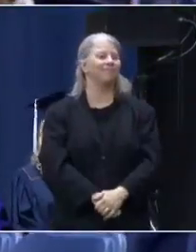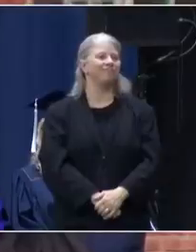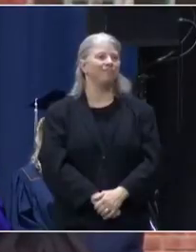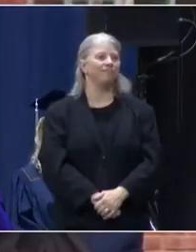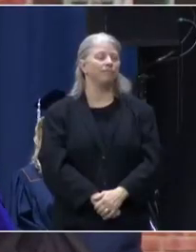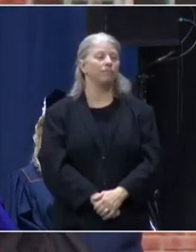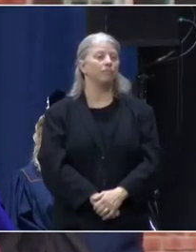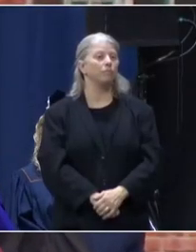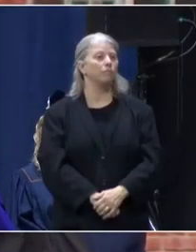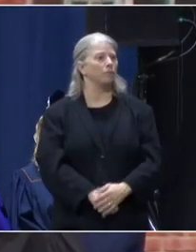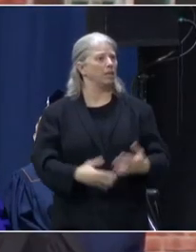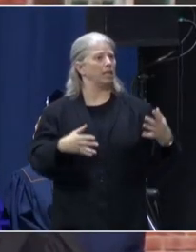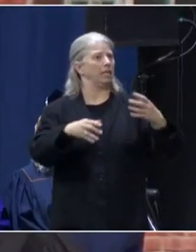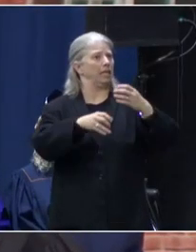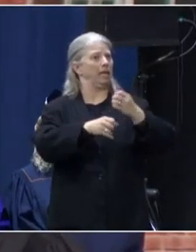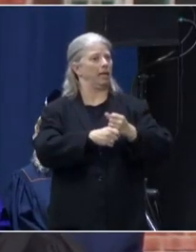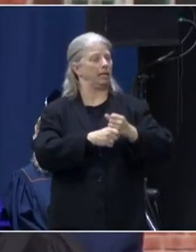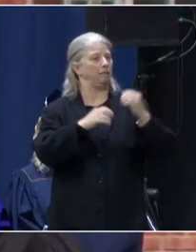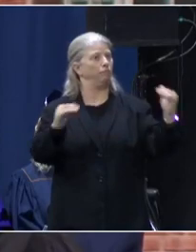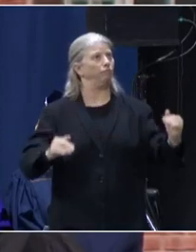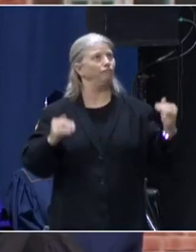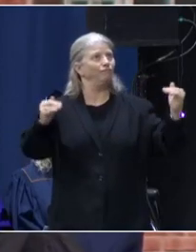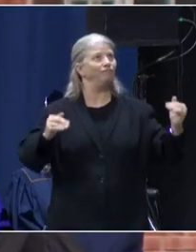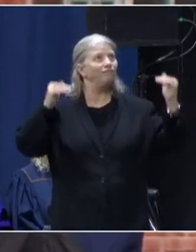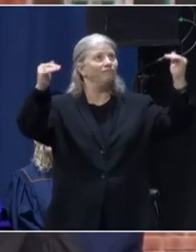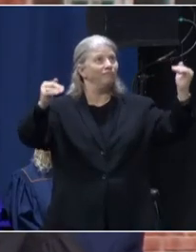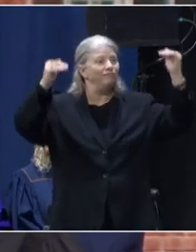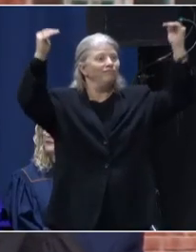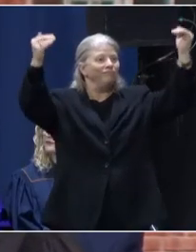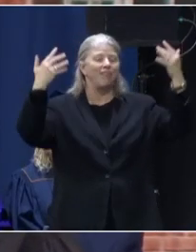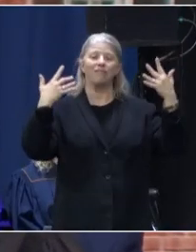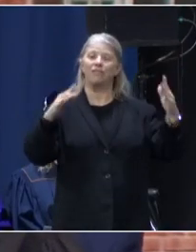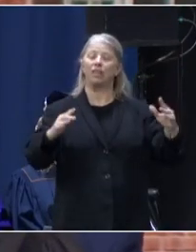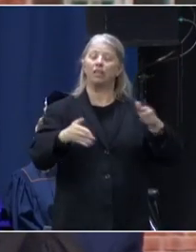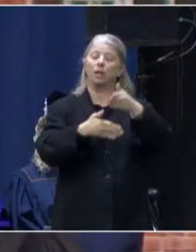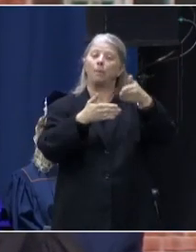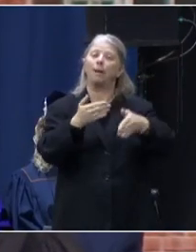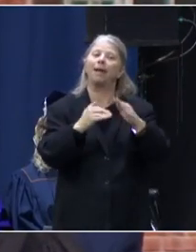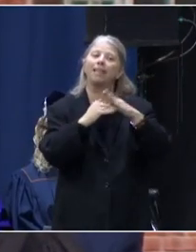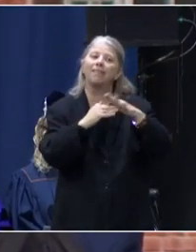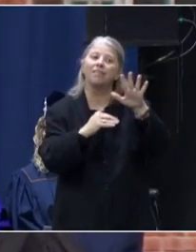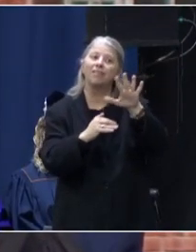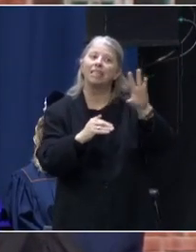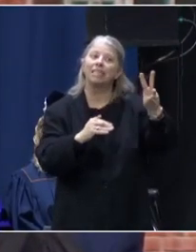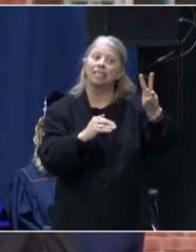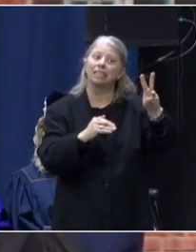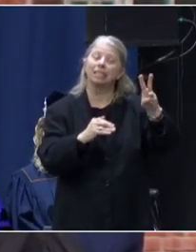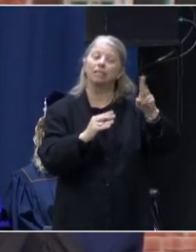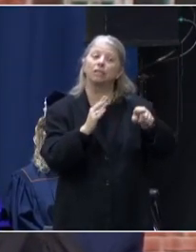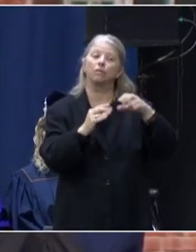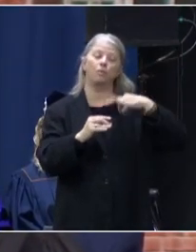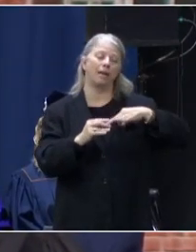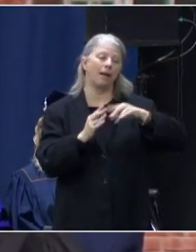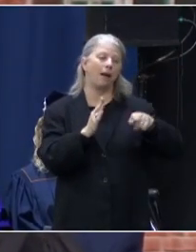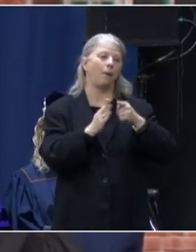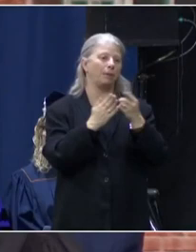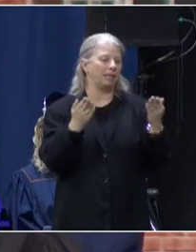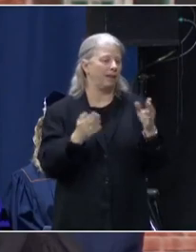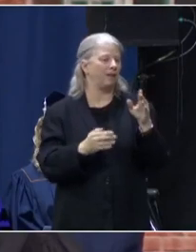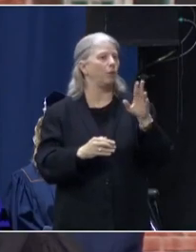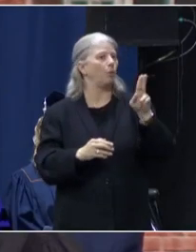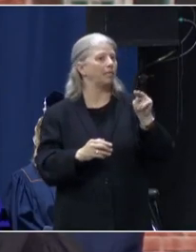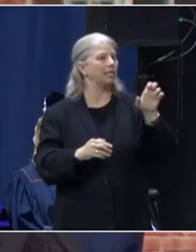To qualify for Latin honors, these students have successfully completed at least 56 credit hours at UNC and have achieved the